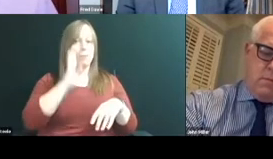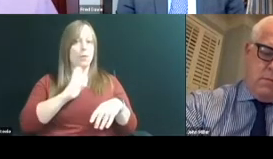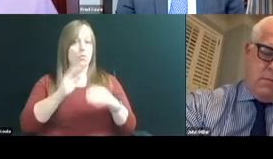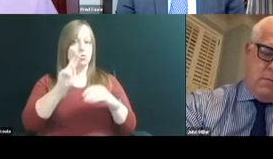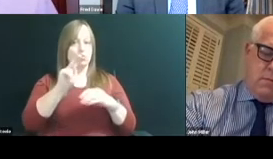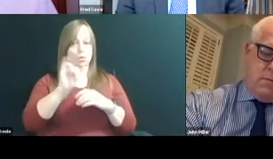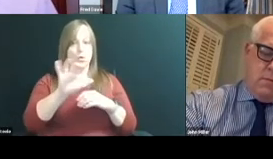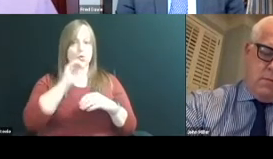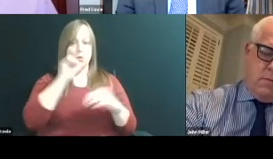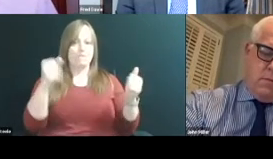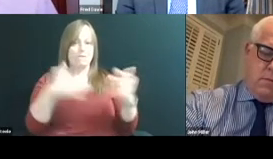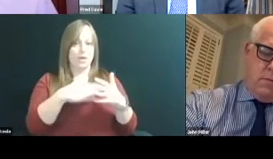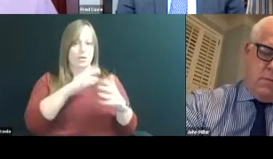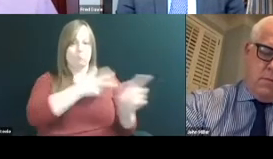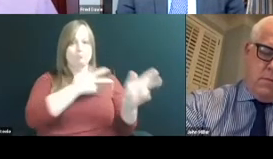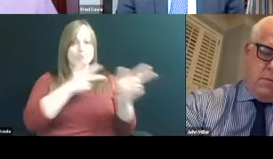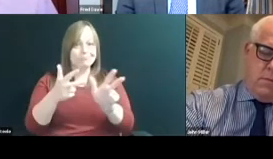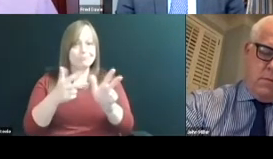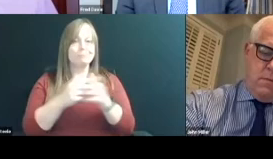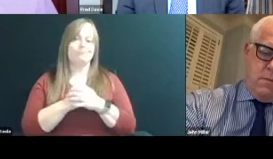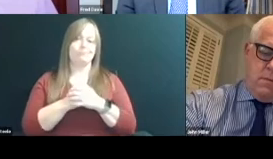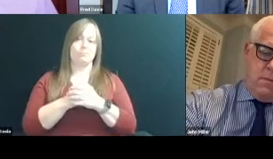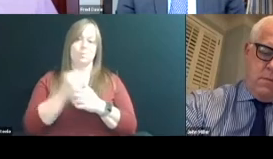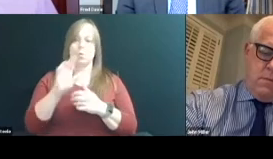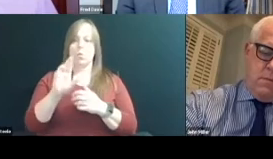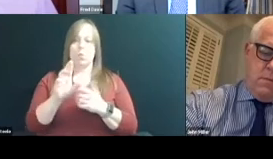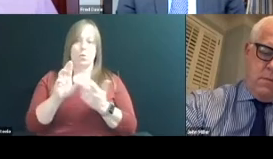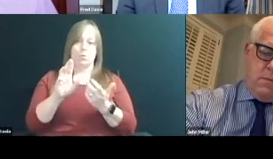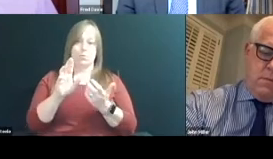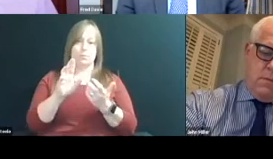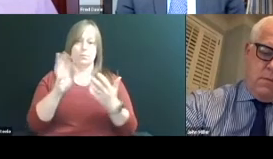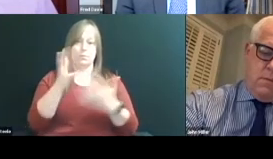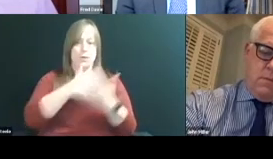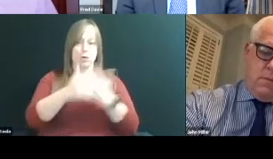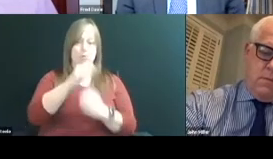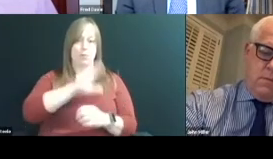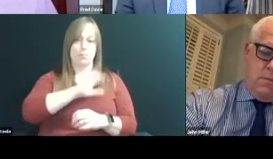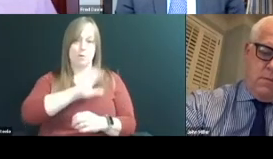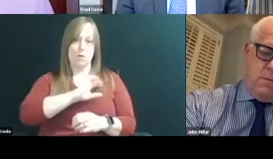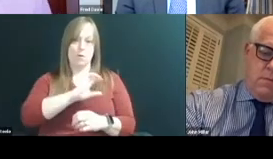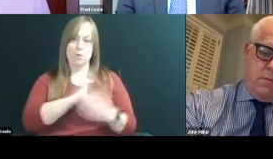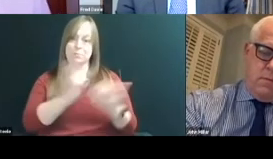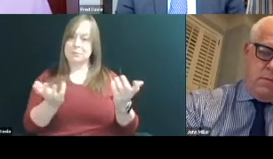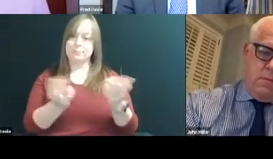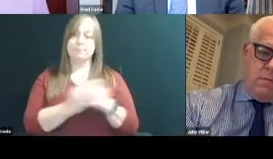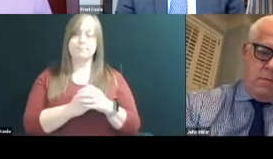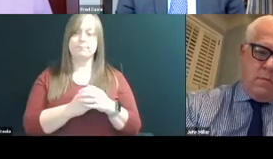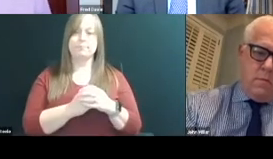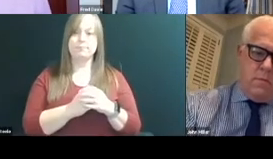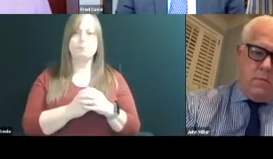no longer fear being pulled over or interacting with law enforcement.